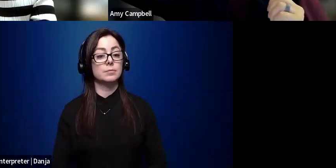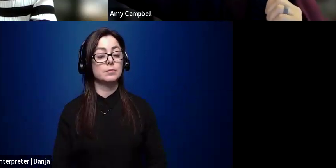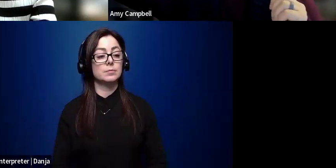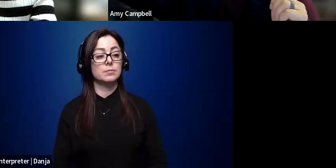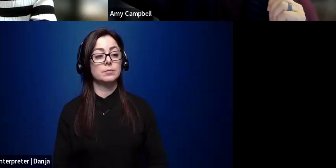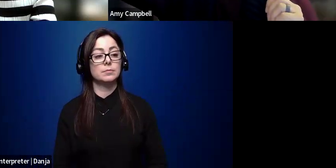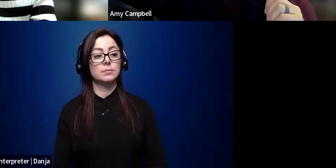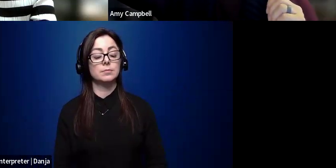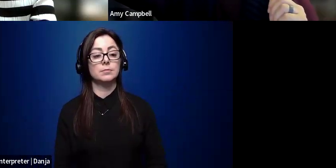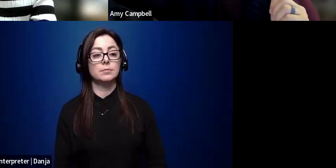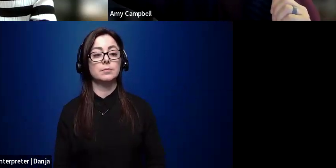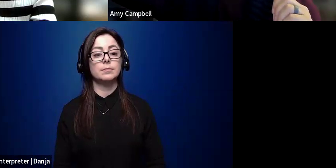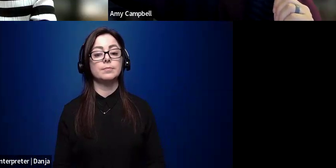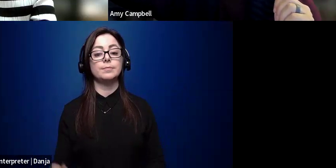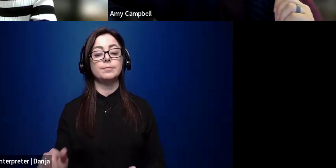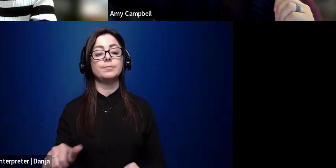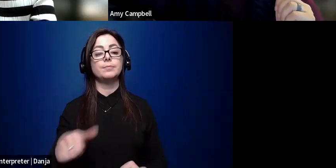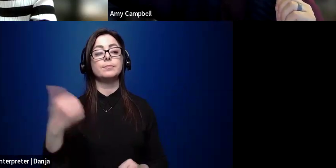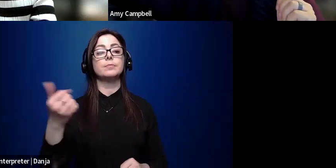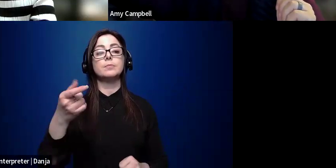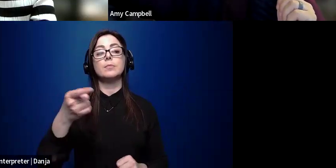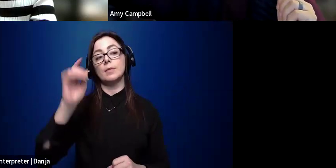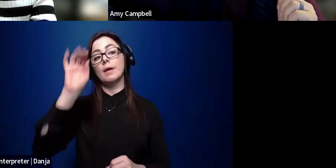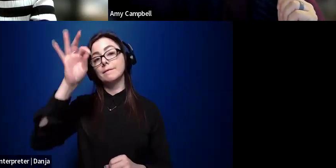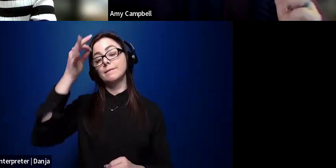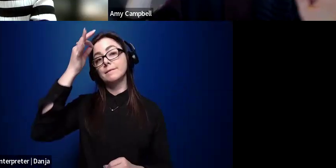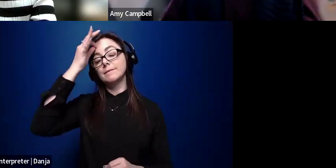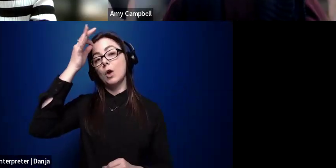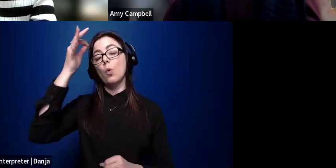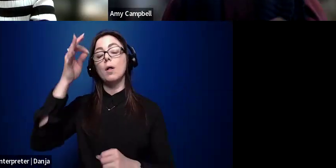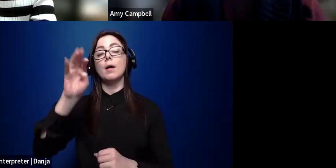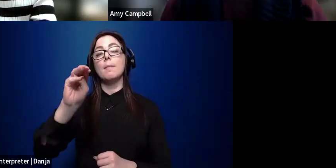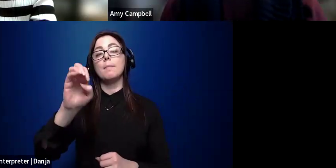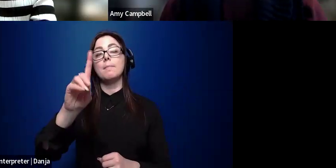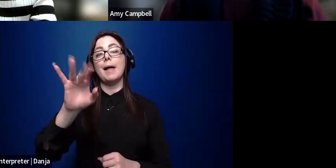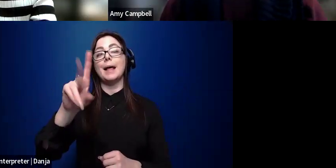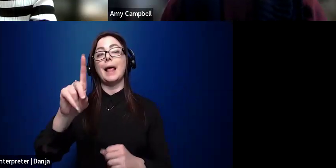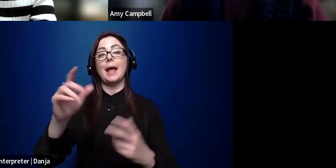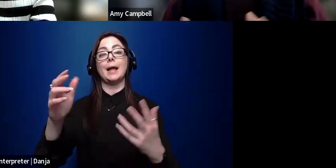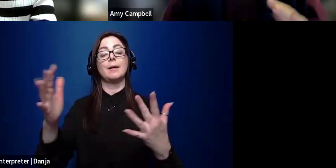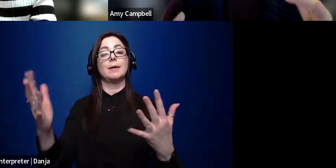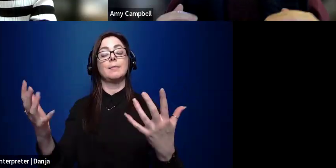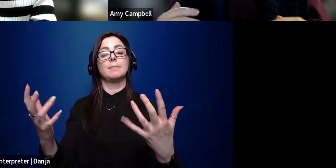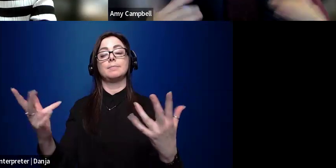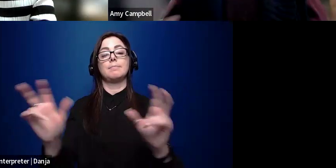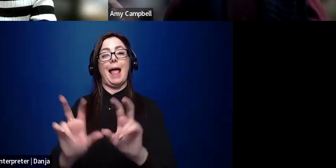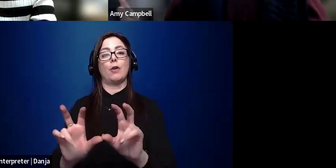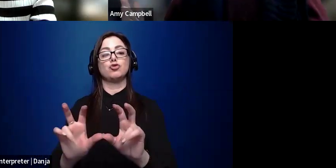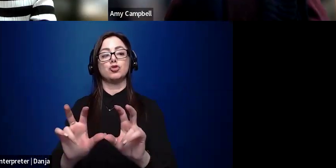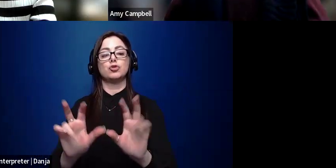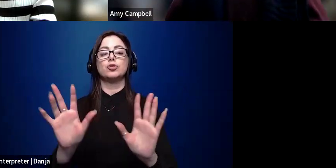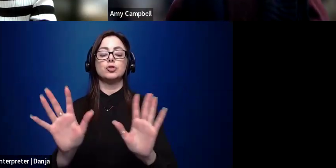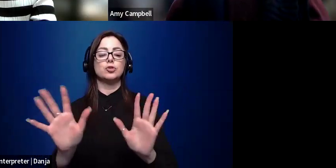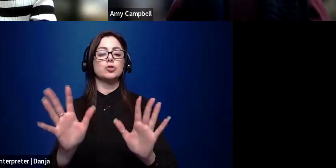The other option is to decrease the amount of federal Medicaid match. So we've heard a lot of this. Right now, it's a